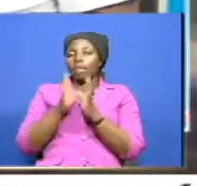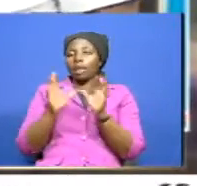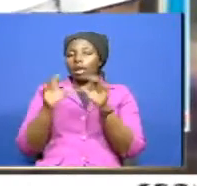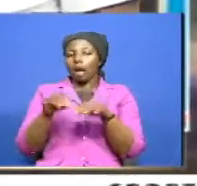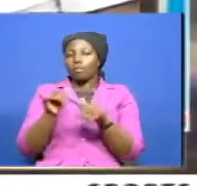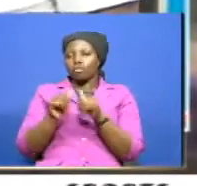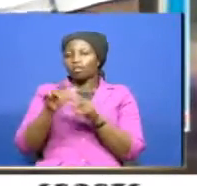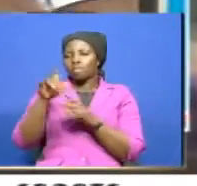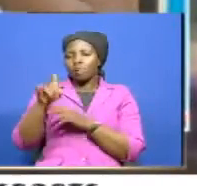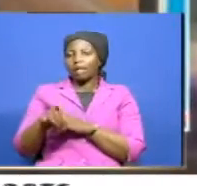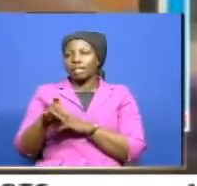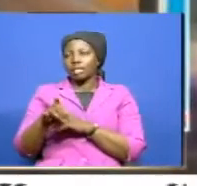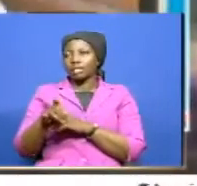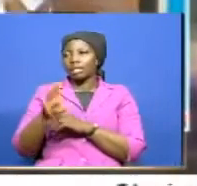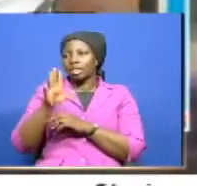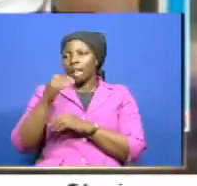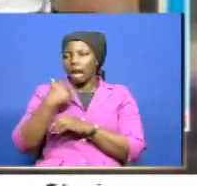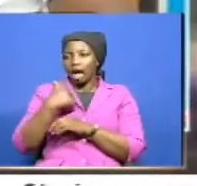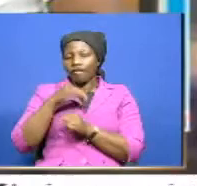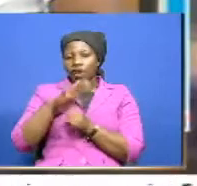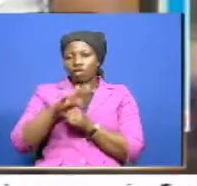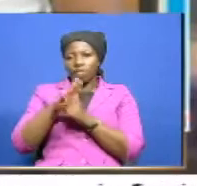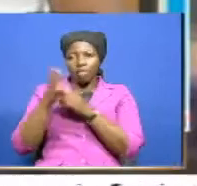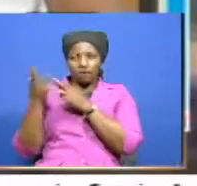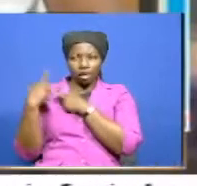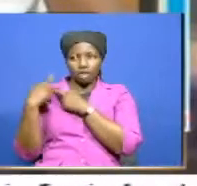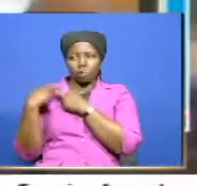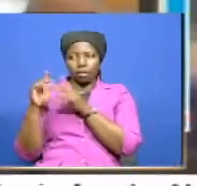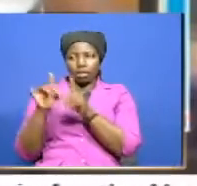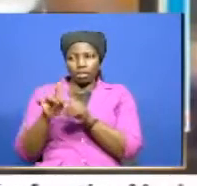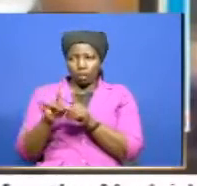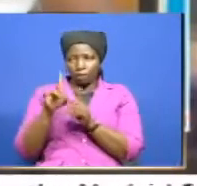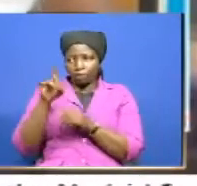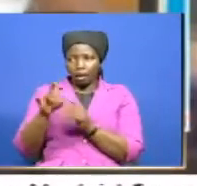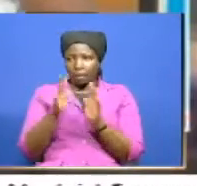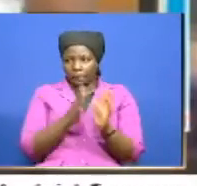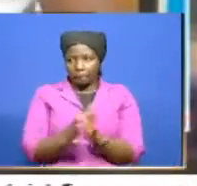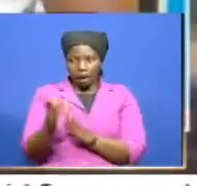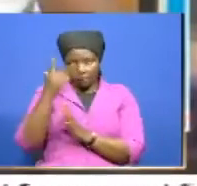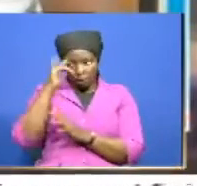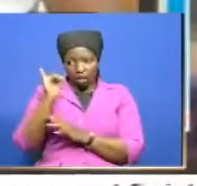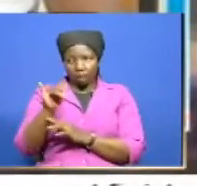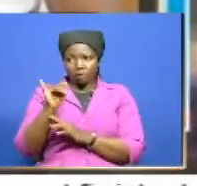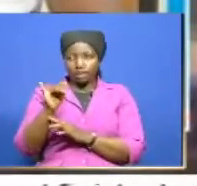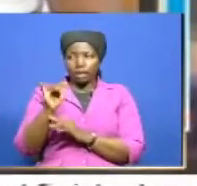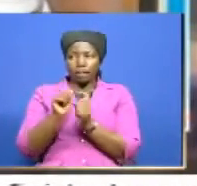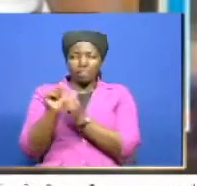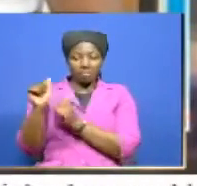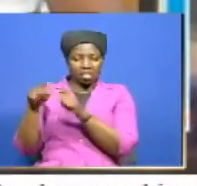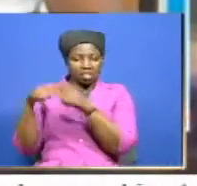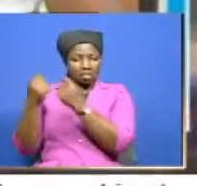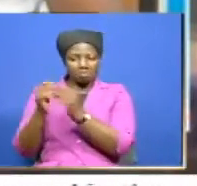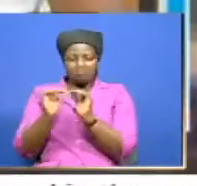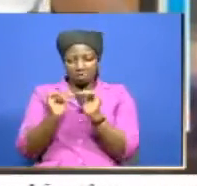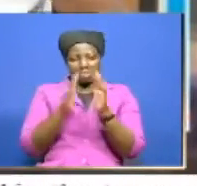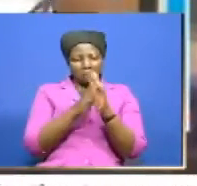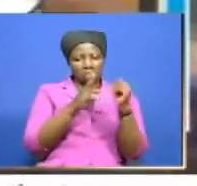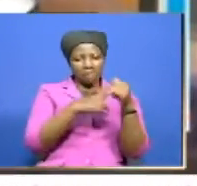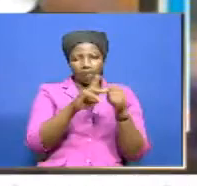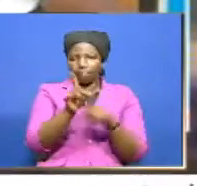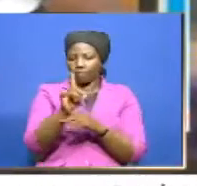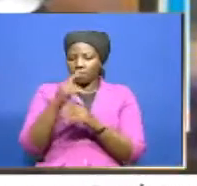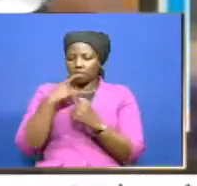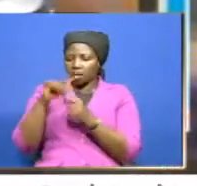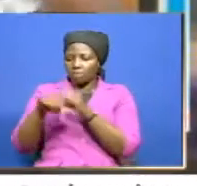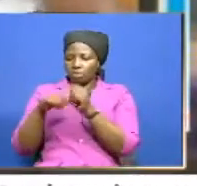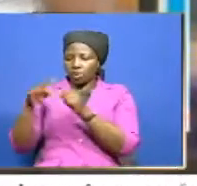take so much responsibility and plan for that. And 15s, you know, it's not like sevens. Mm-hmm. So you're talking about 40, 50 players in training,